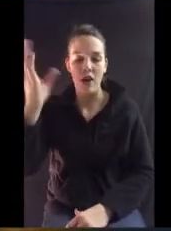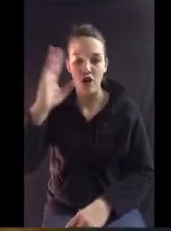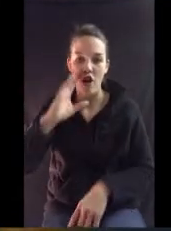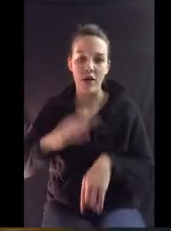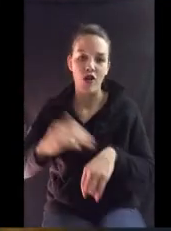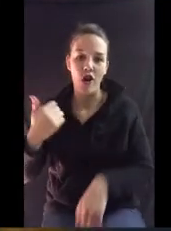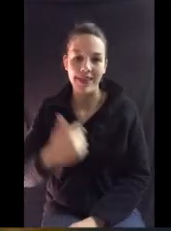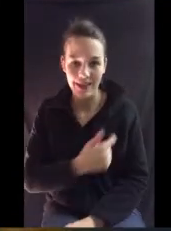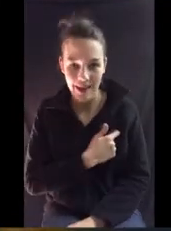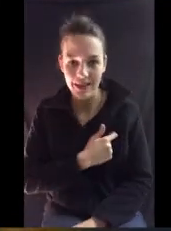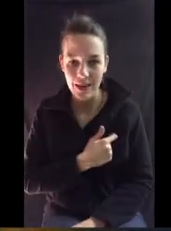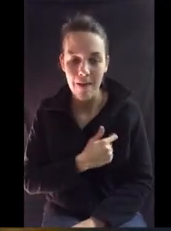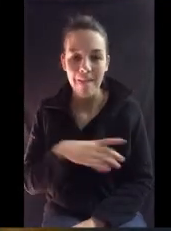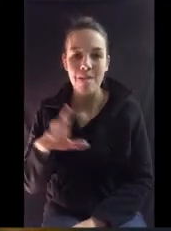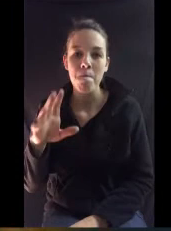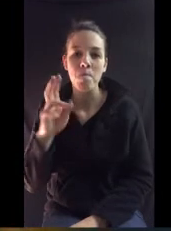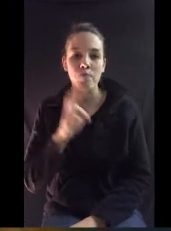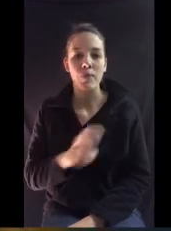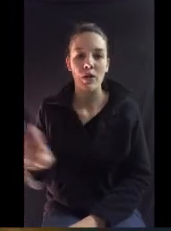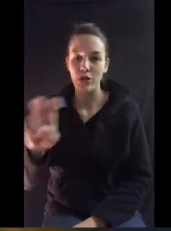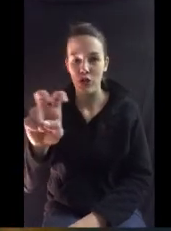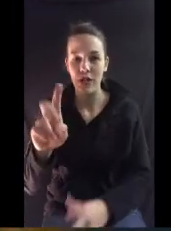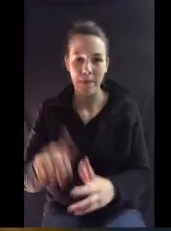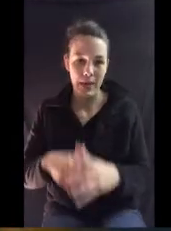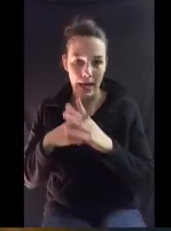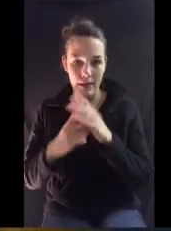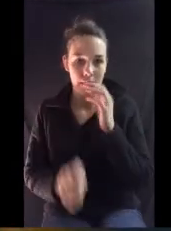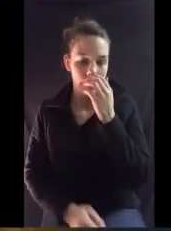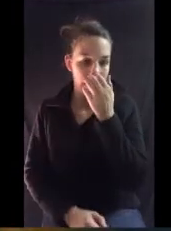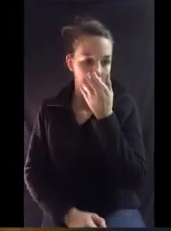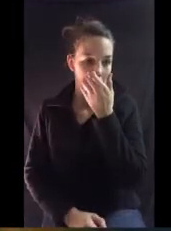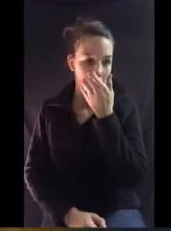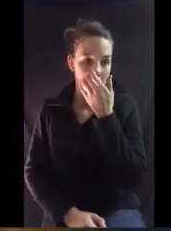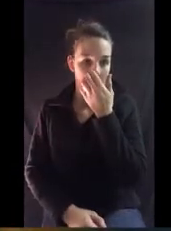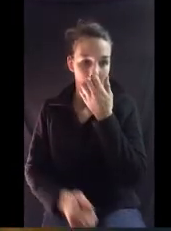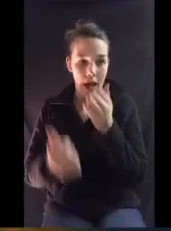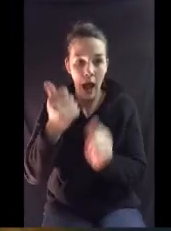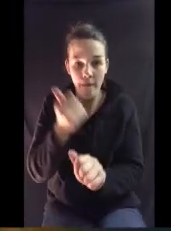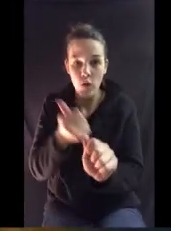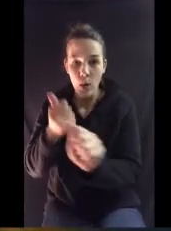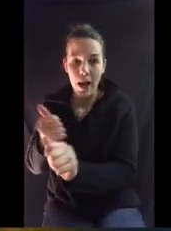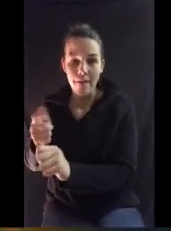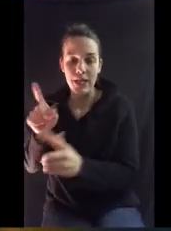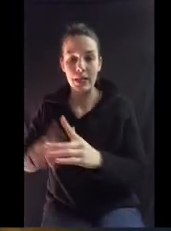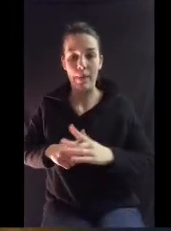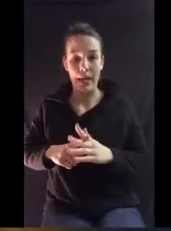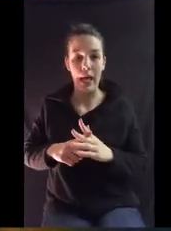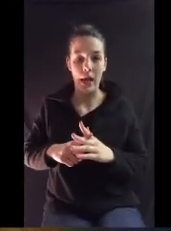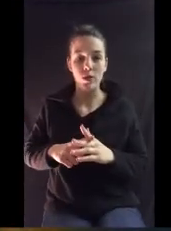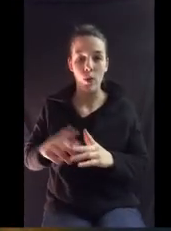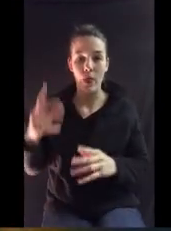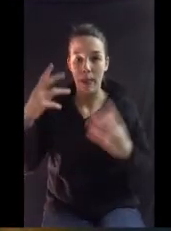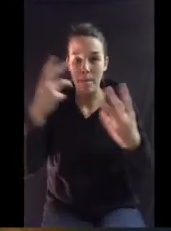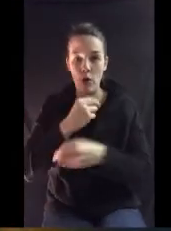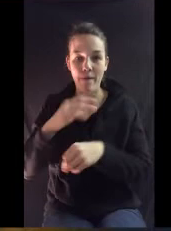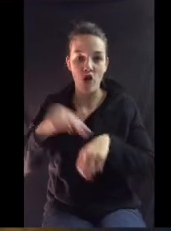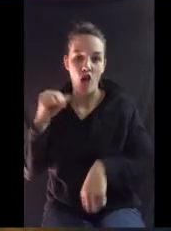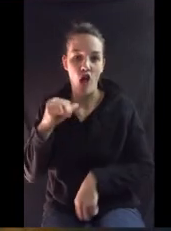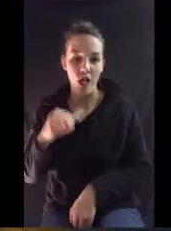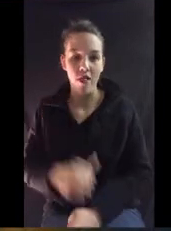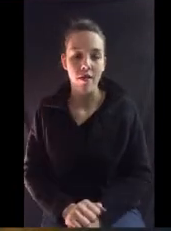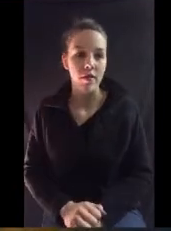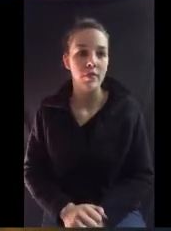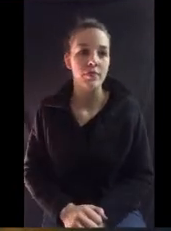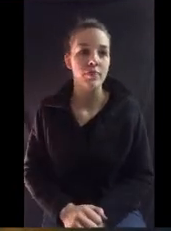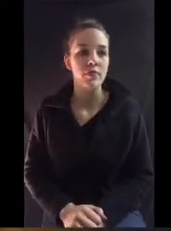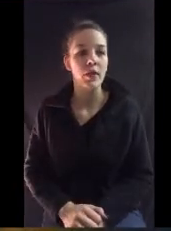best that God calls us to be. And our journey begins. Each and every one of us begins with